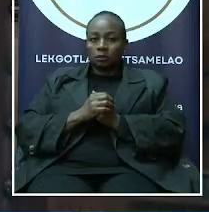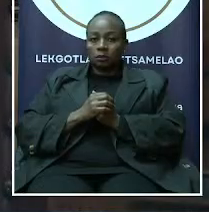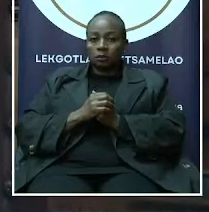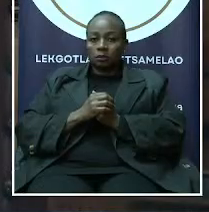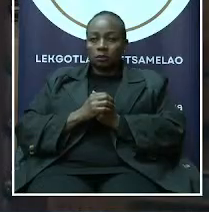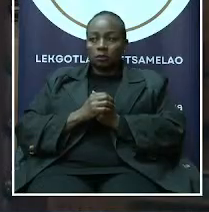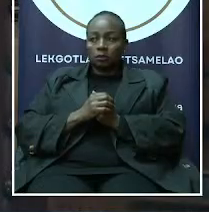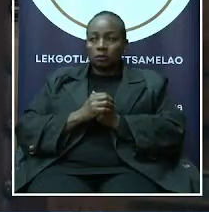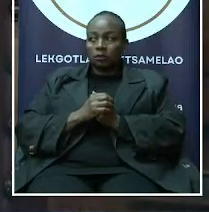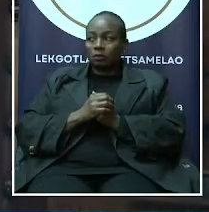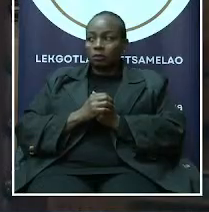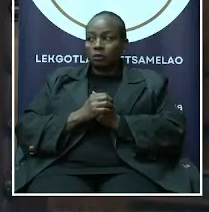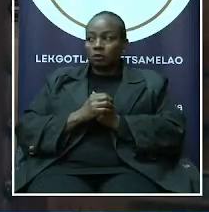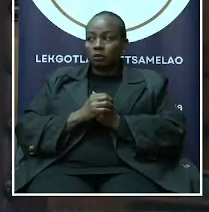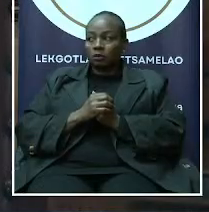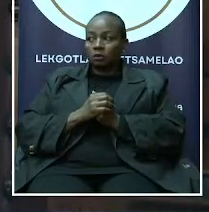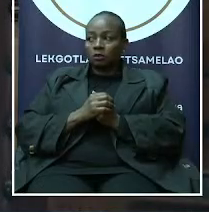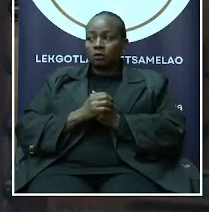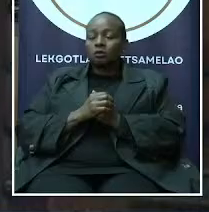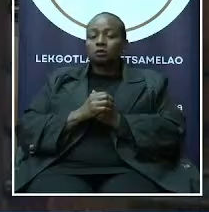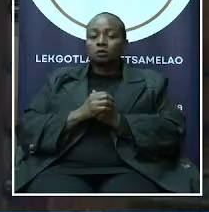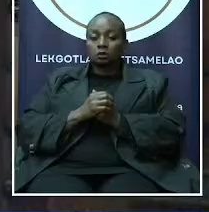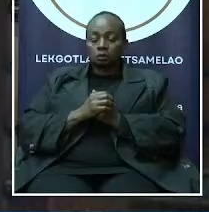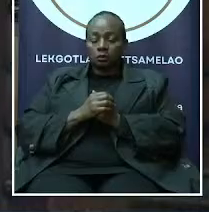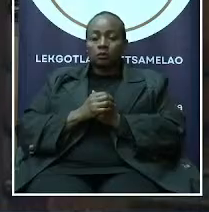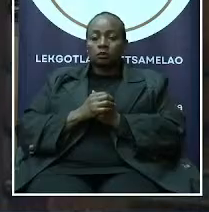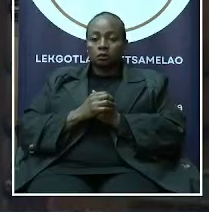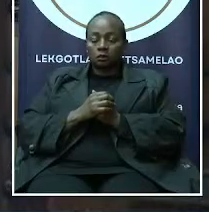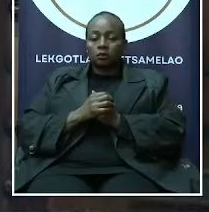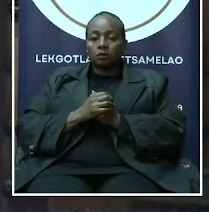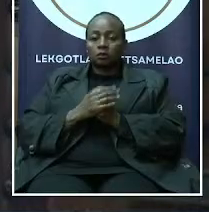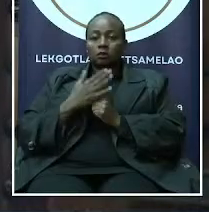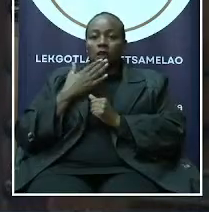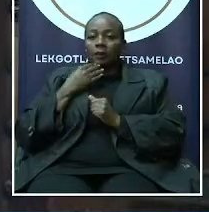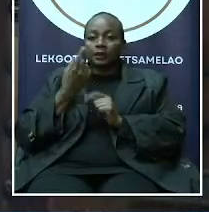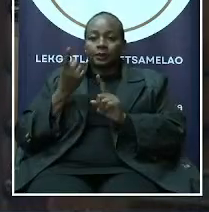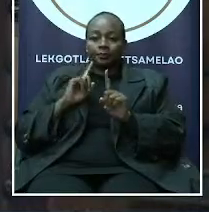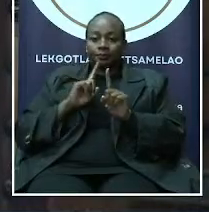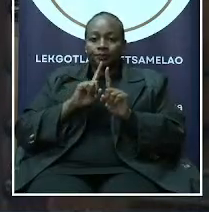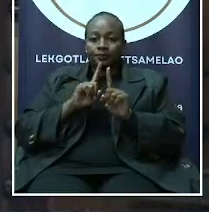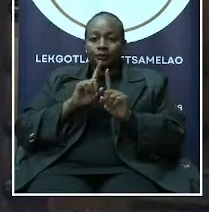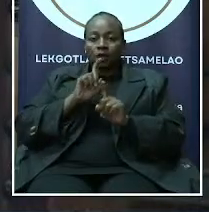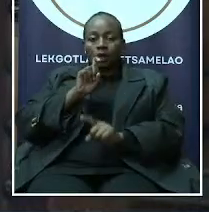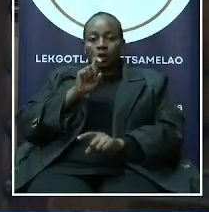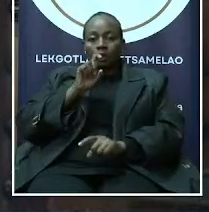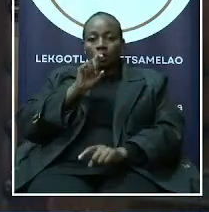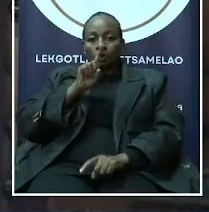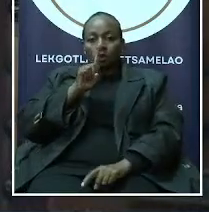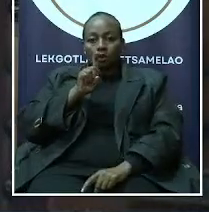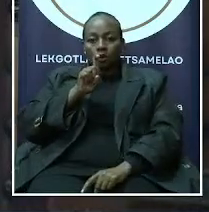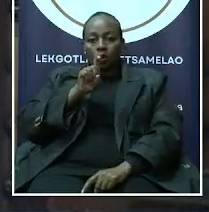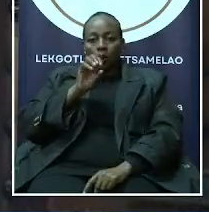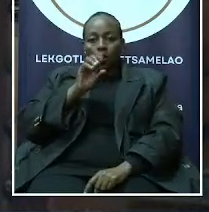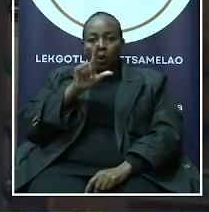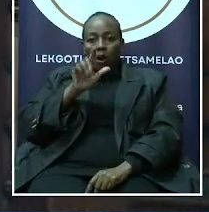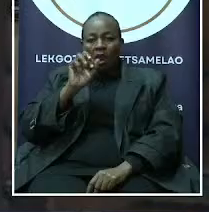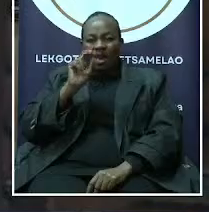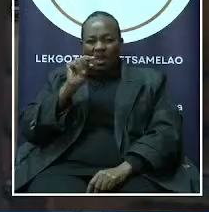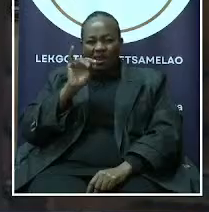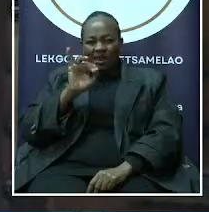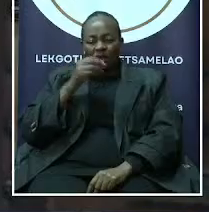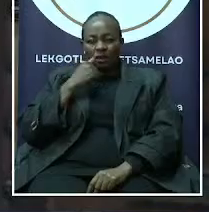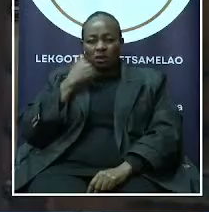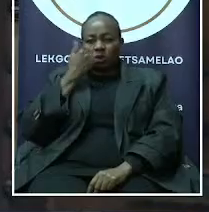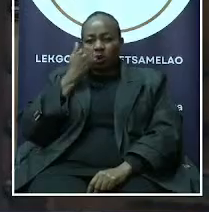Can we please have a representative from the Economic Freedom Fighters, Olani Ramatlotlo? I'm sorry if I pronounced it